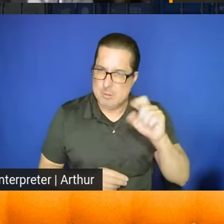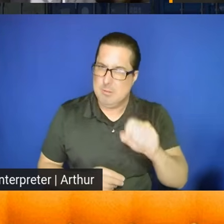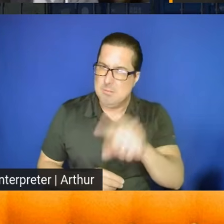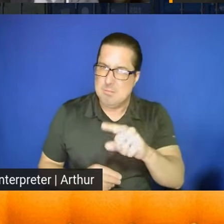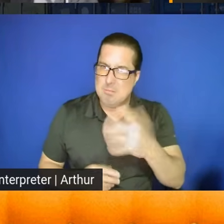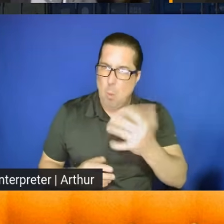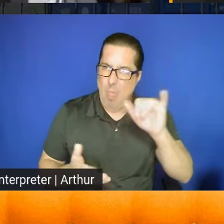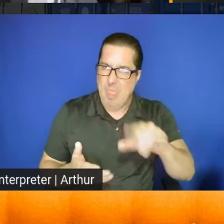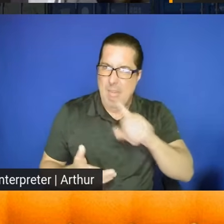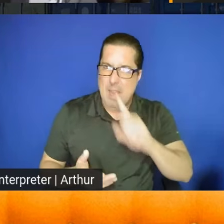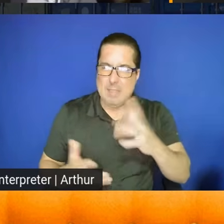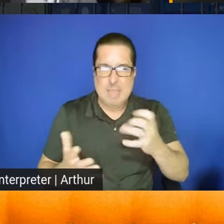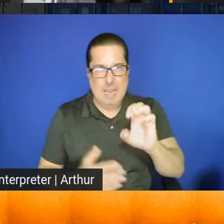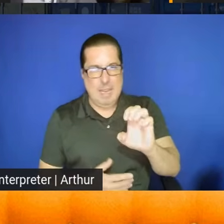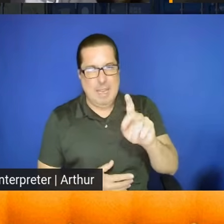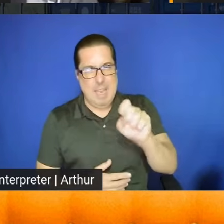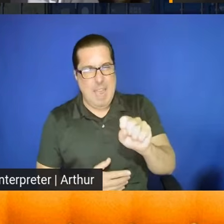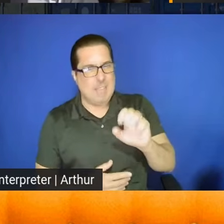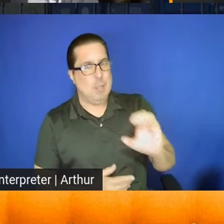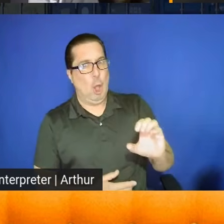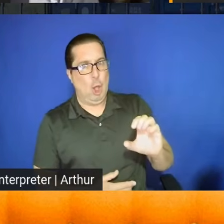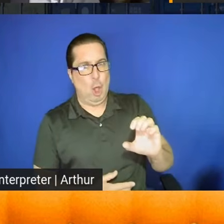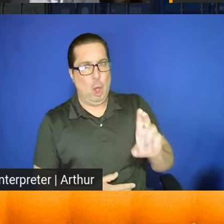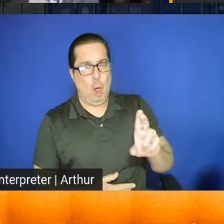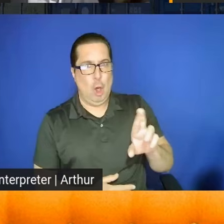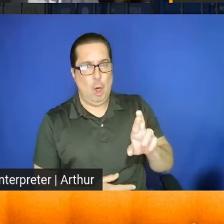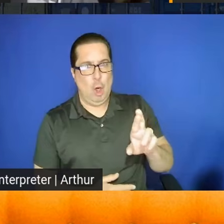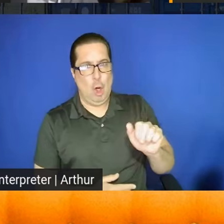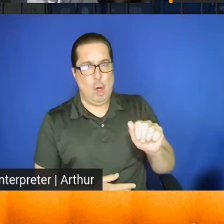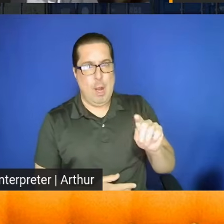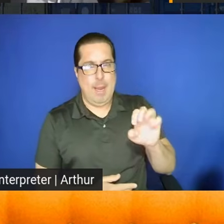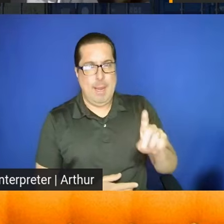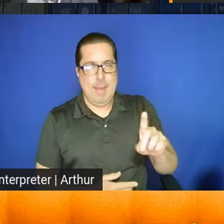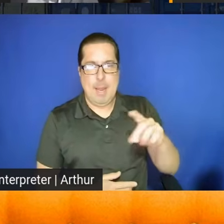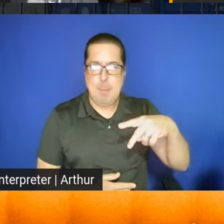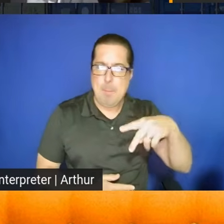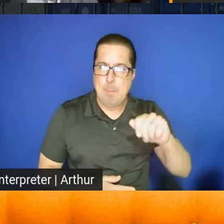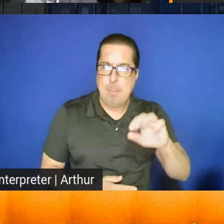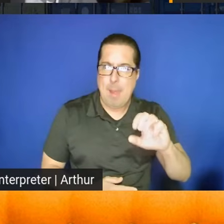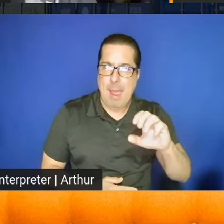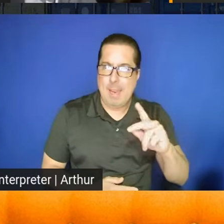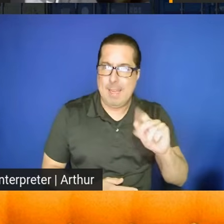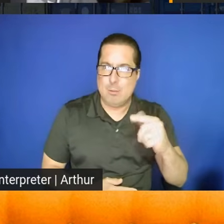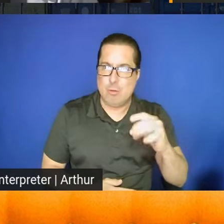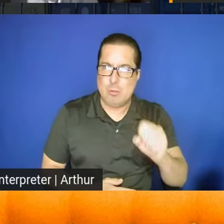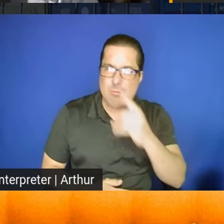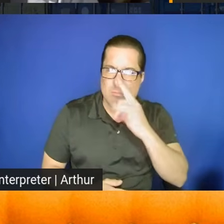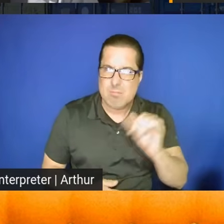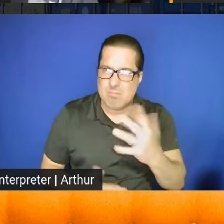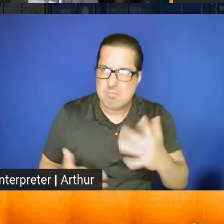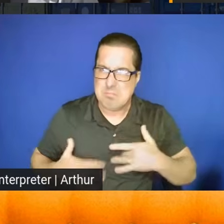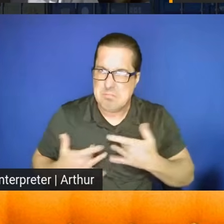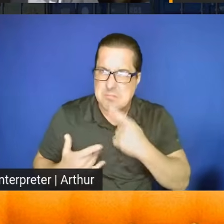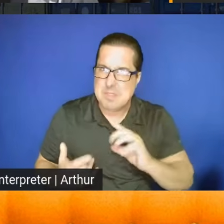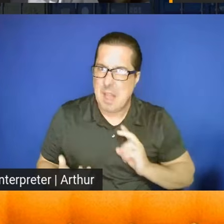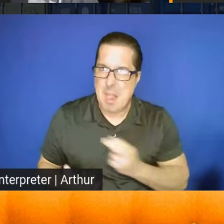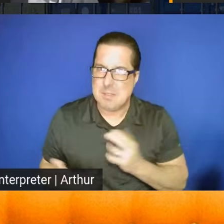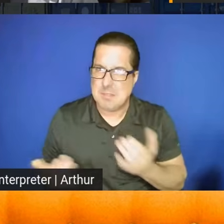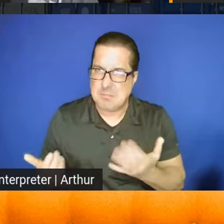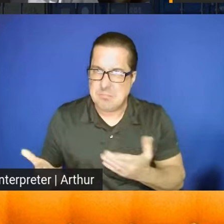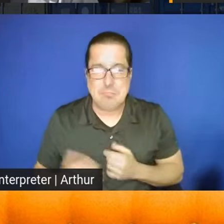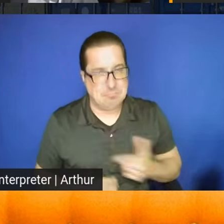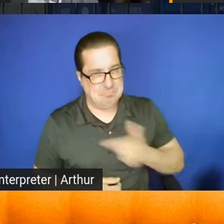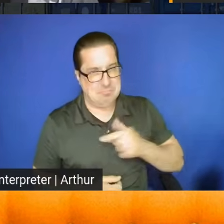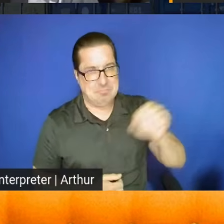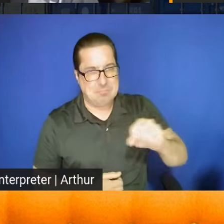about EKS curated packages? Yes. So we have been hearing from